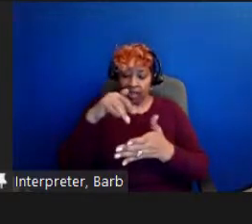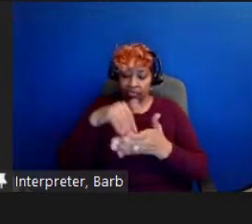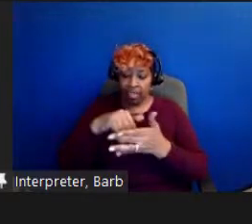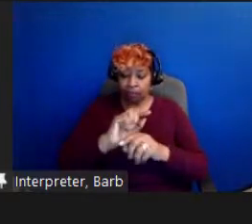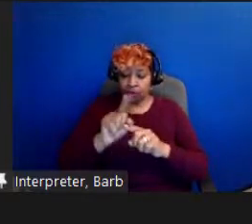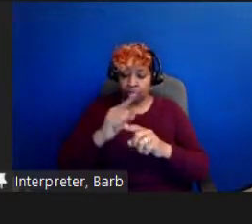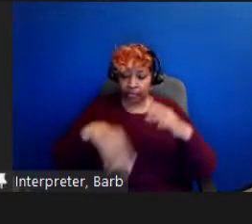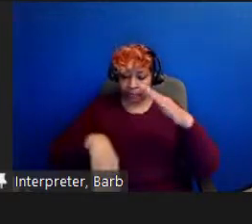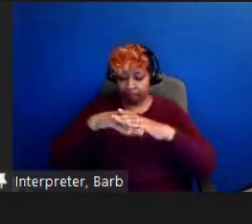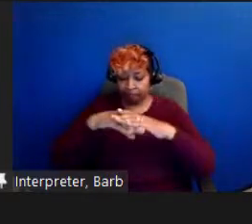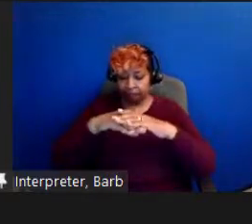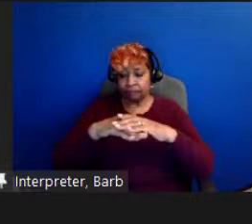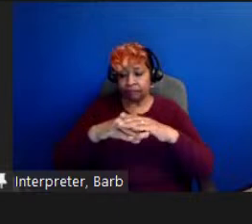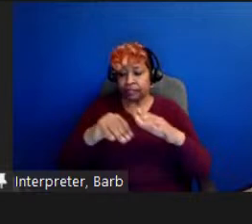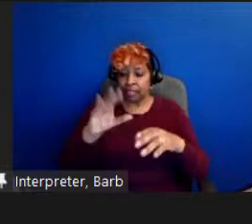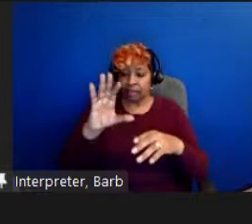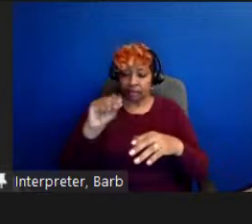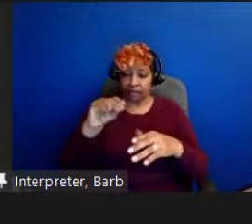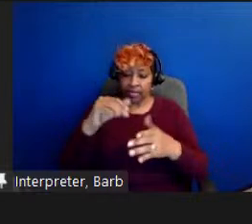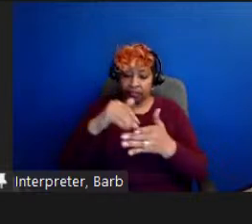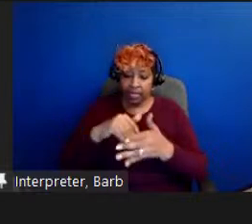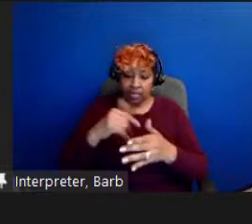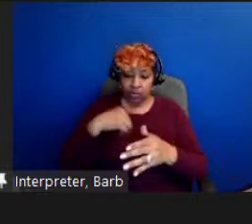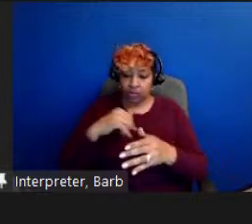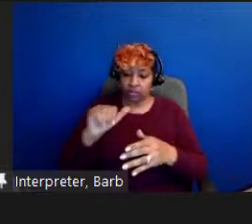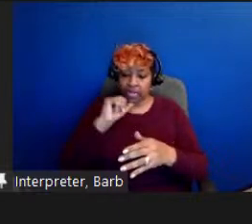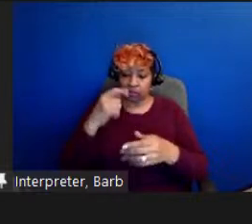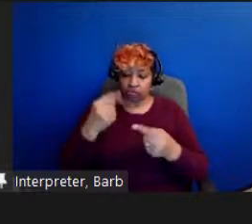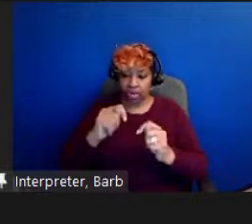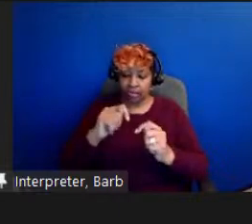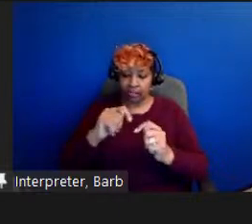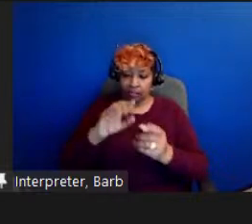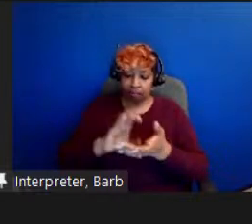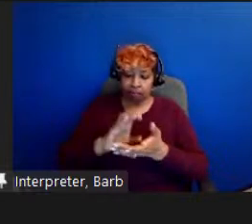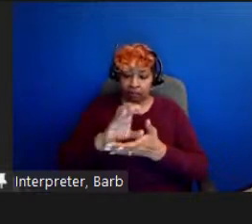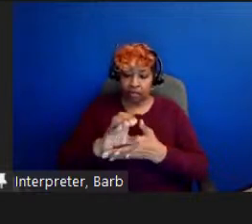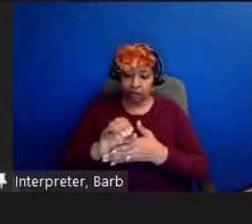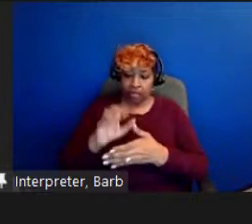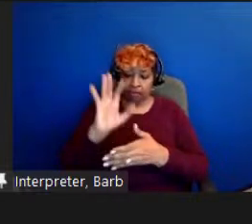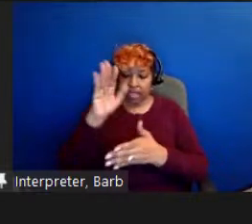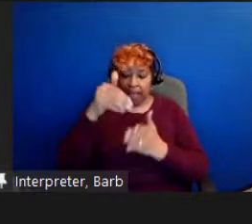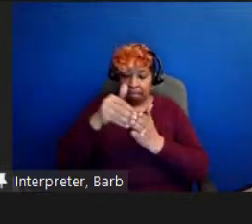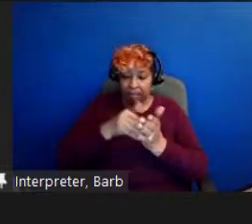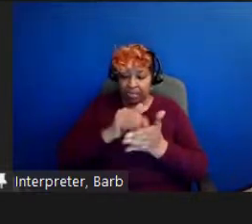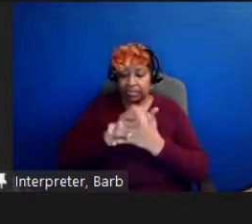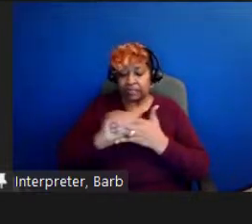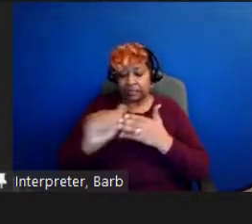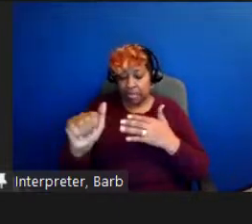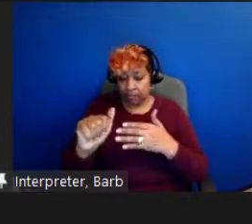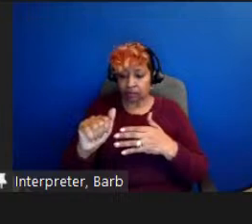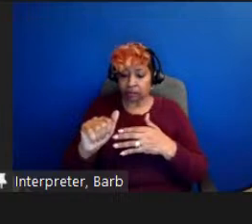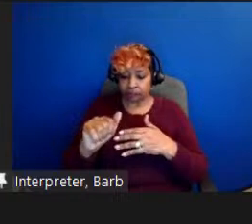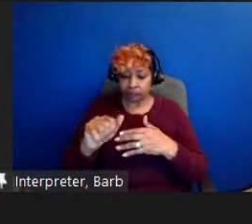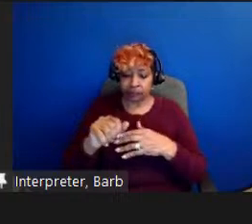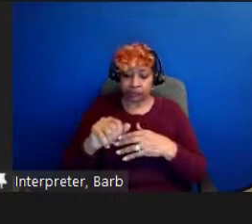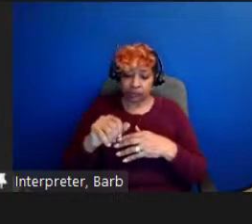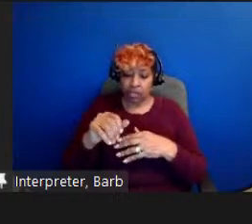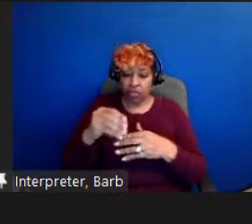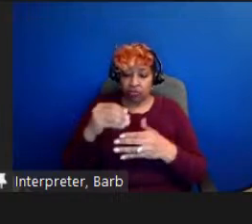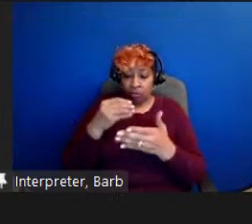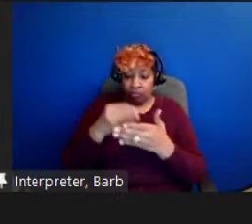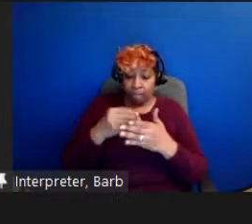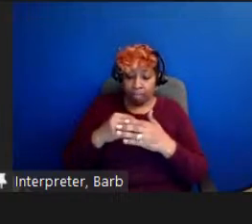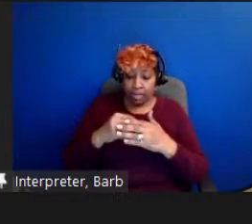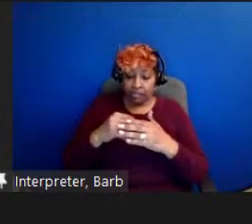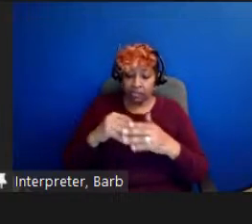we wouldn't be trying to fund, a $5 million pilot, for example. So that's how it is. So our budget is $500,000 for all the